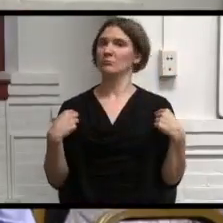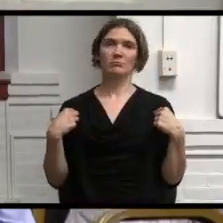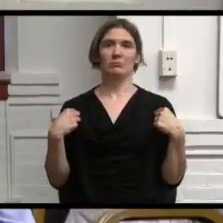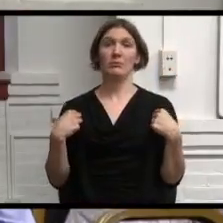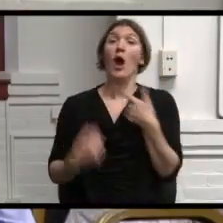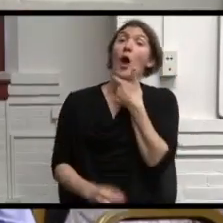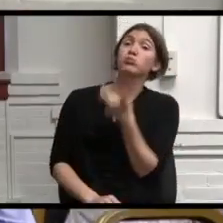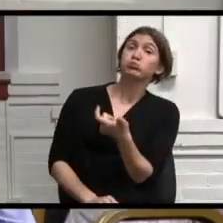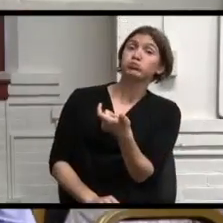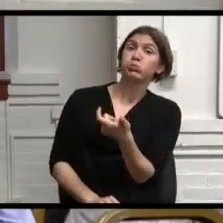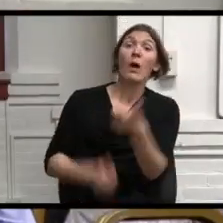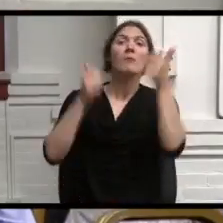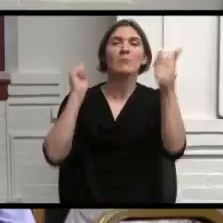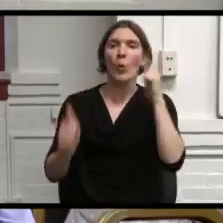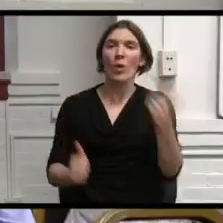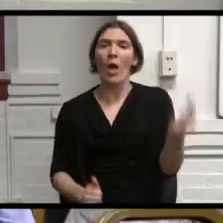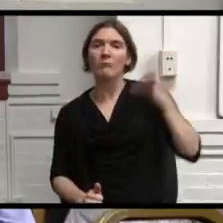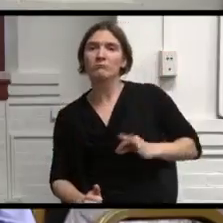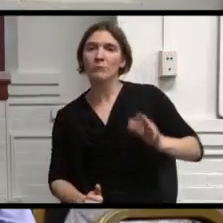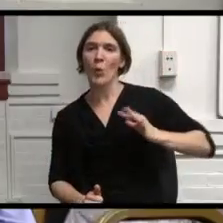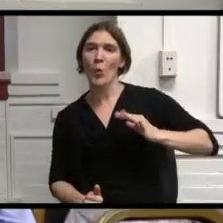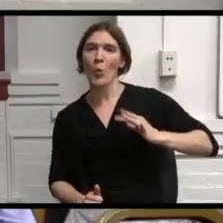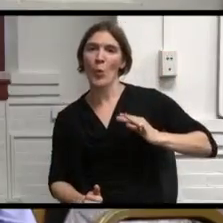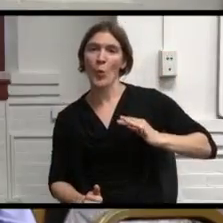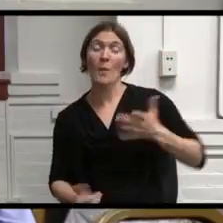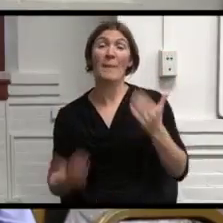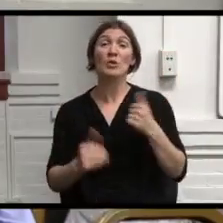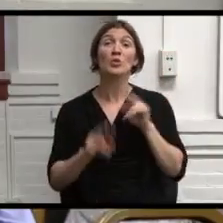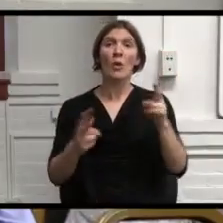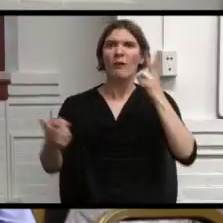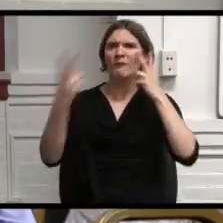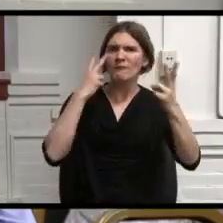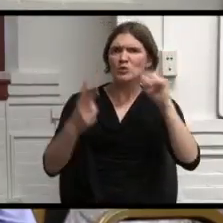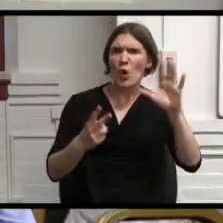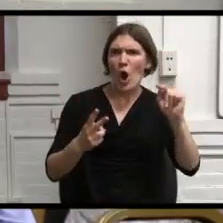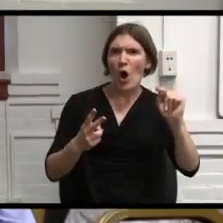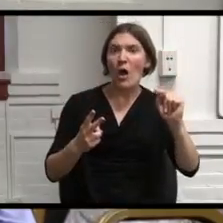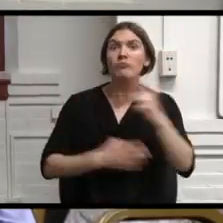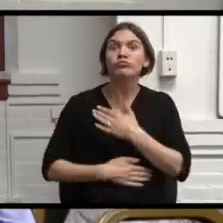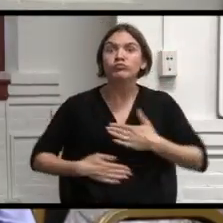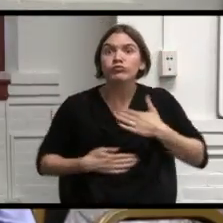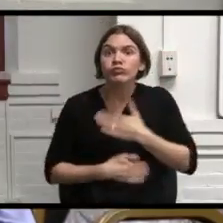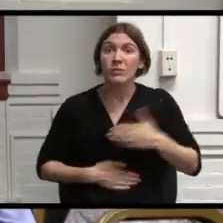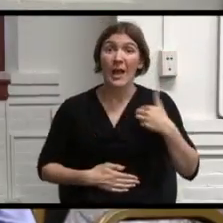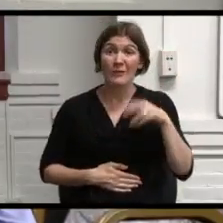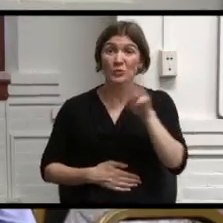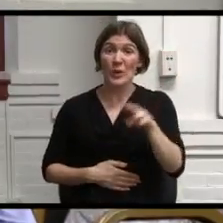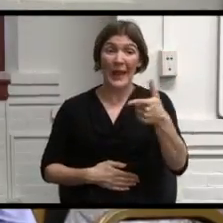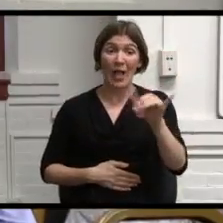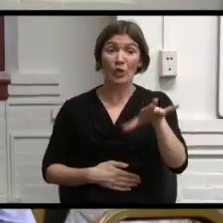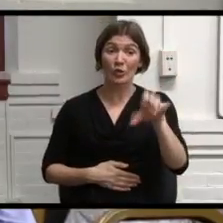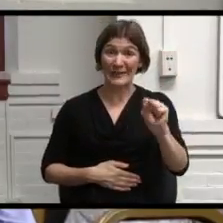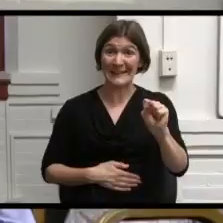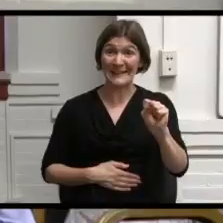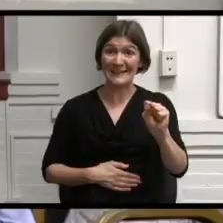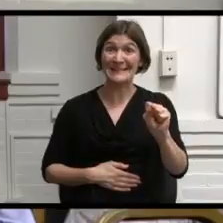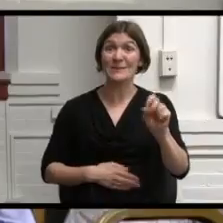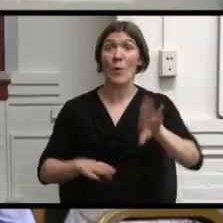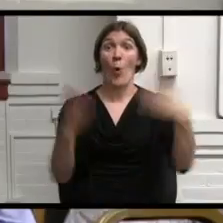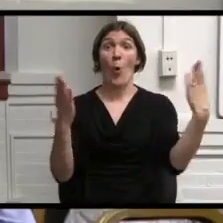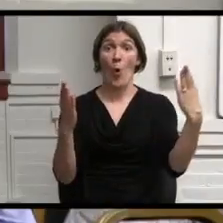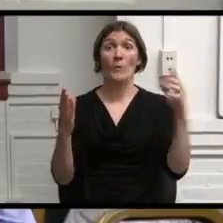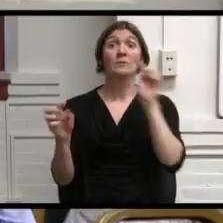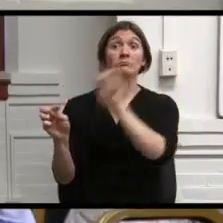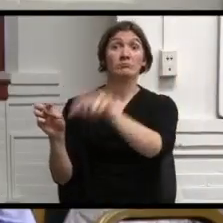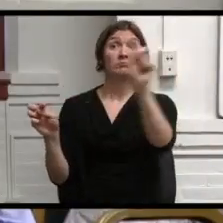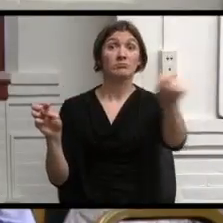it, and you will get a lot out of this festival. You could enjoy visual art, and there's 22 galleries starting at Gallery Walk